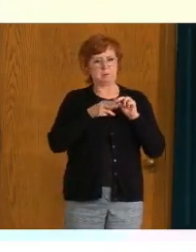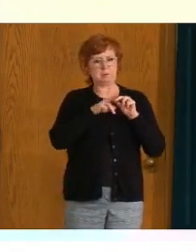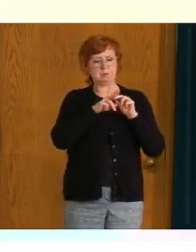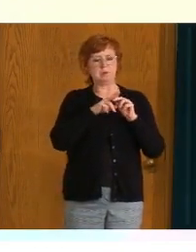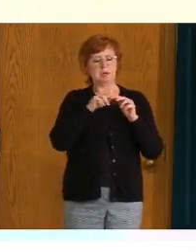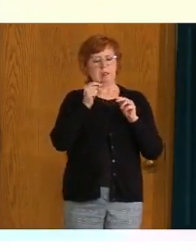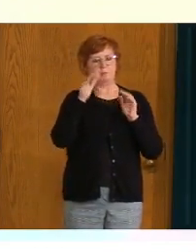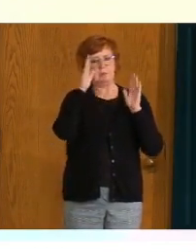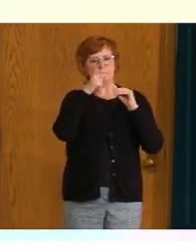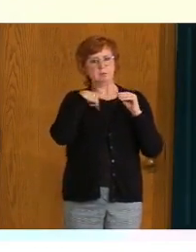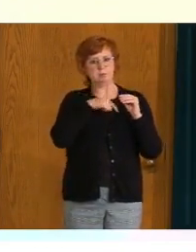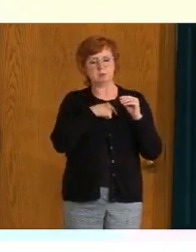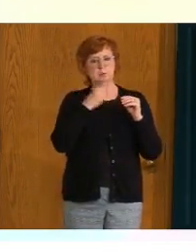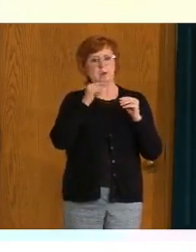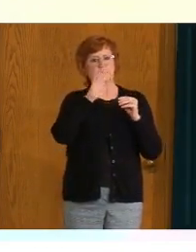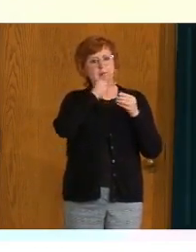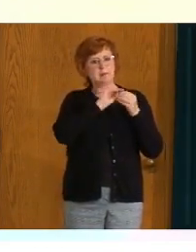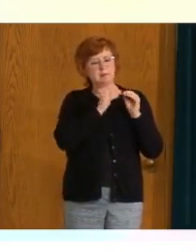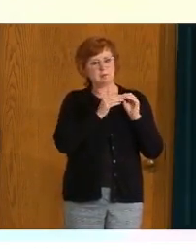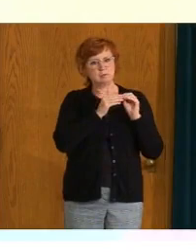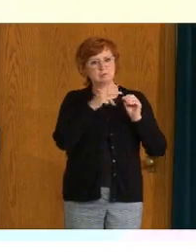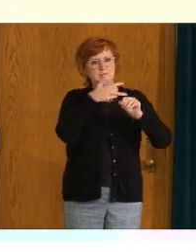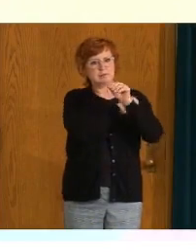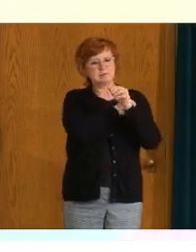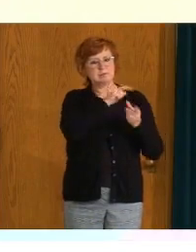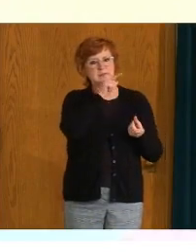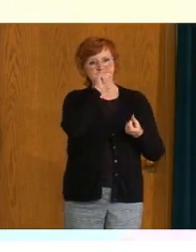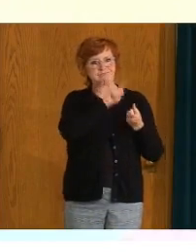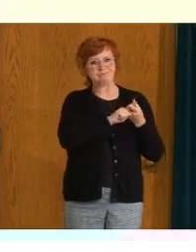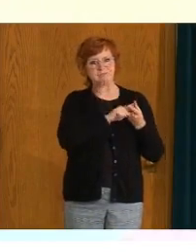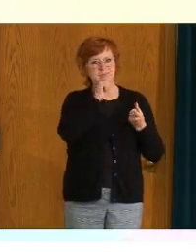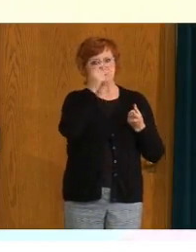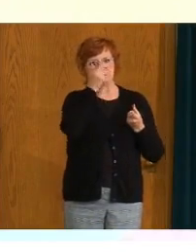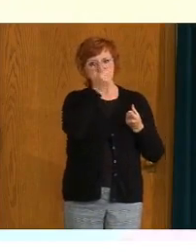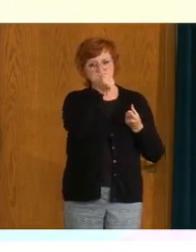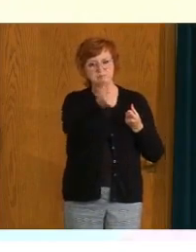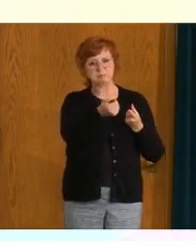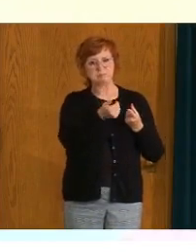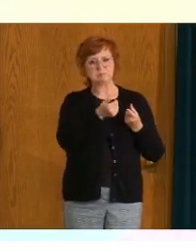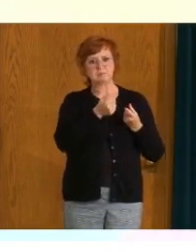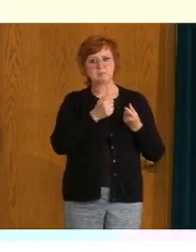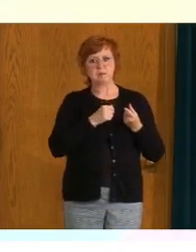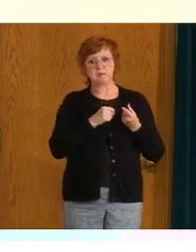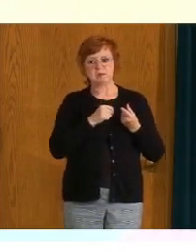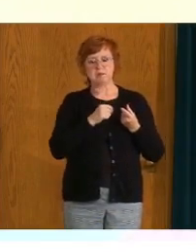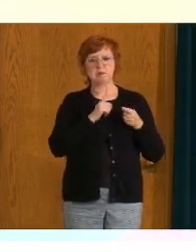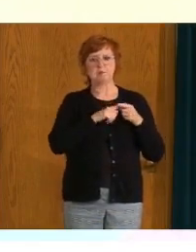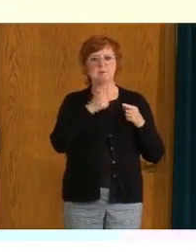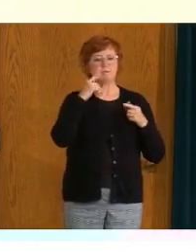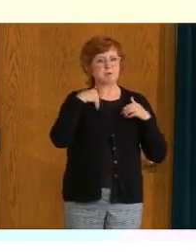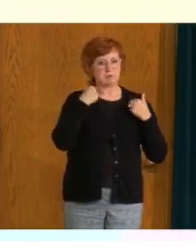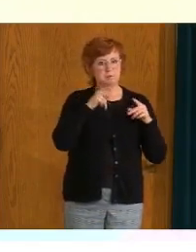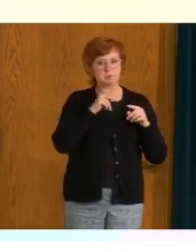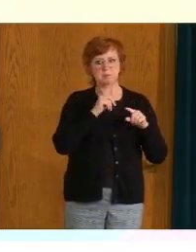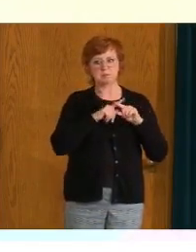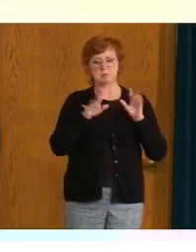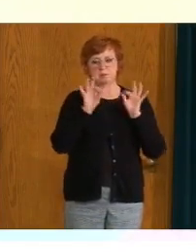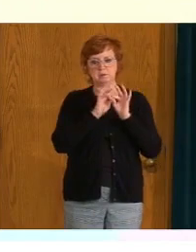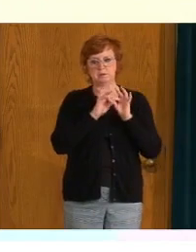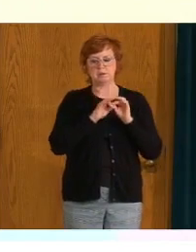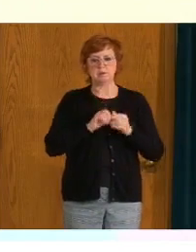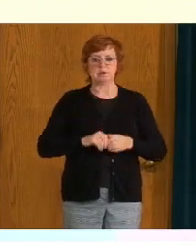northwest, lower vaccination rates, younger population, and steadily increasing and generally high case numbers, which, like